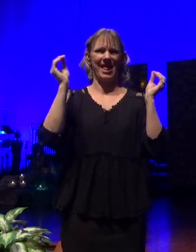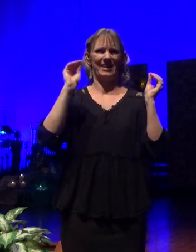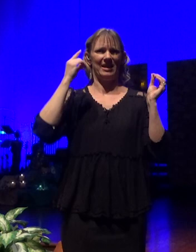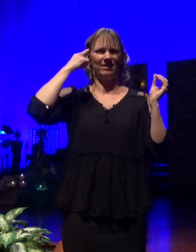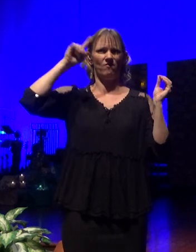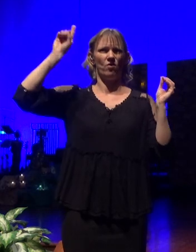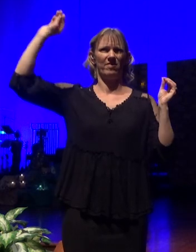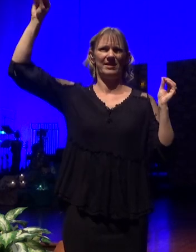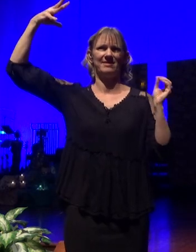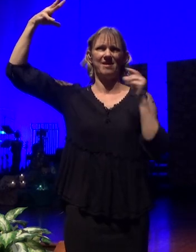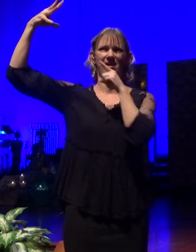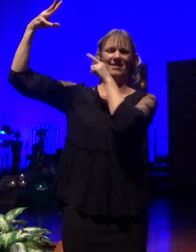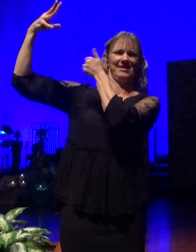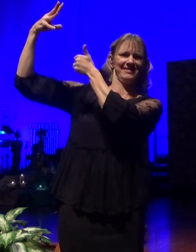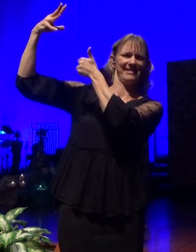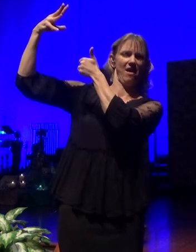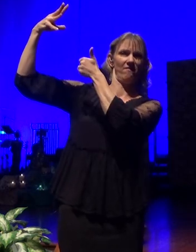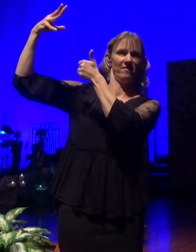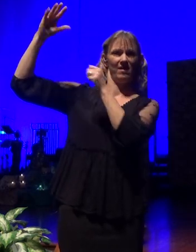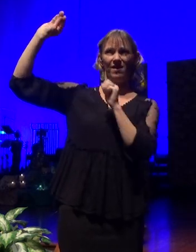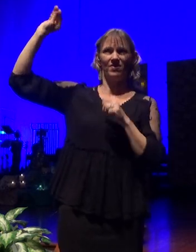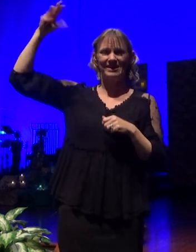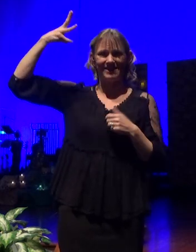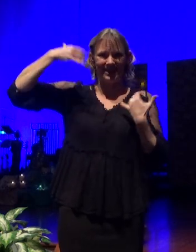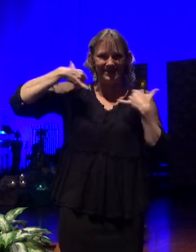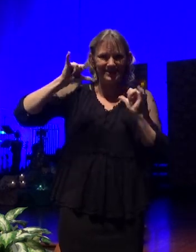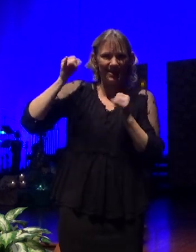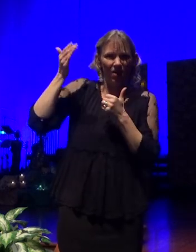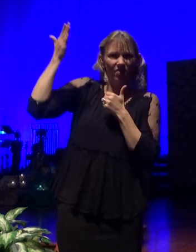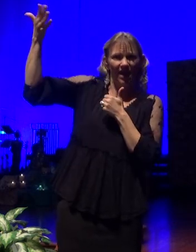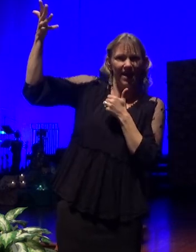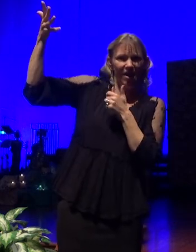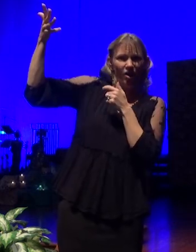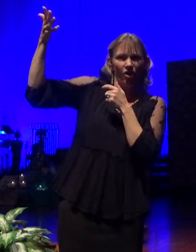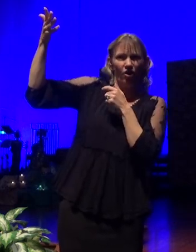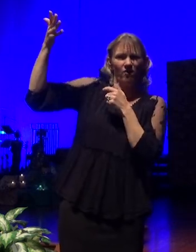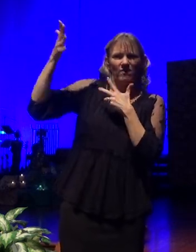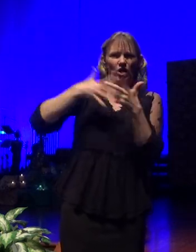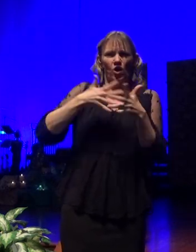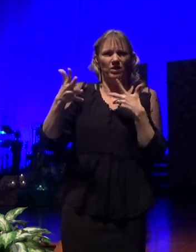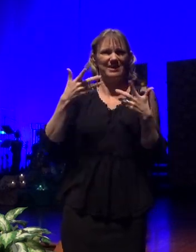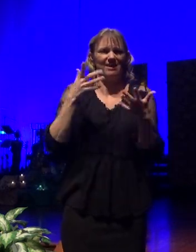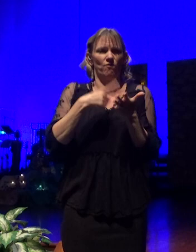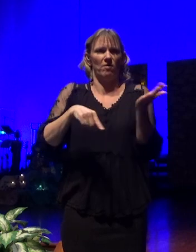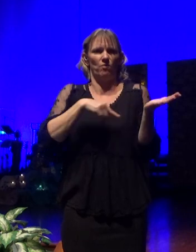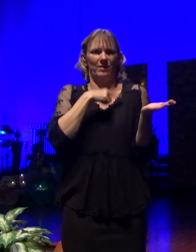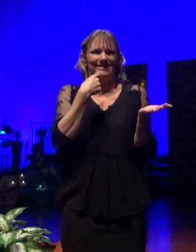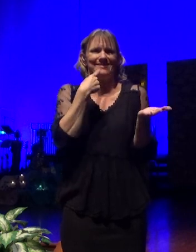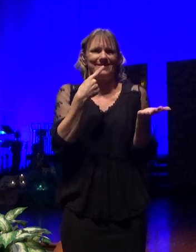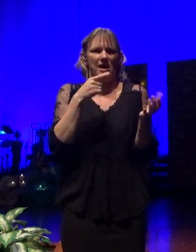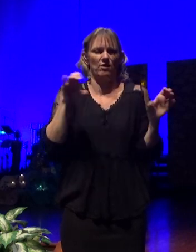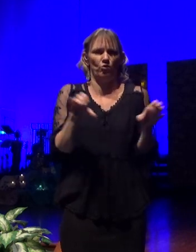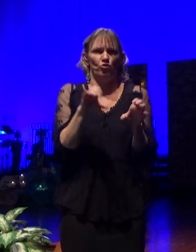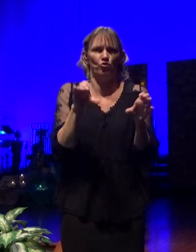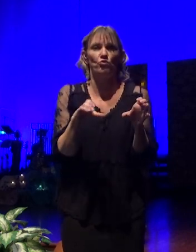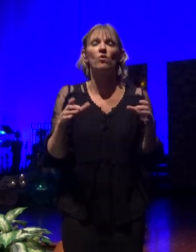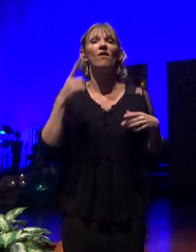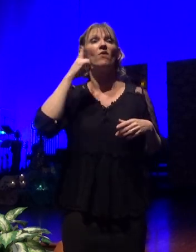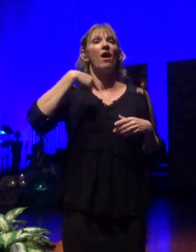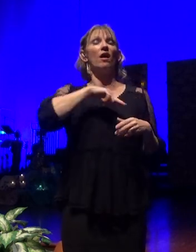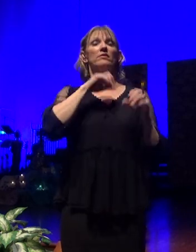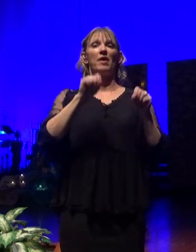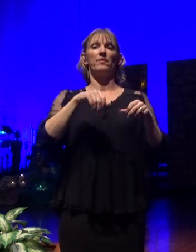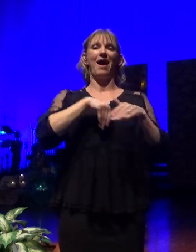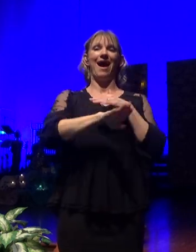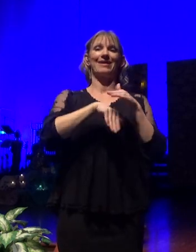us. It's still there no matter what happens. So it seems to me that to access that infinite